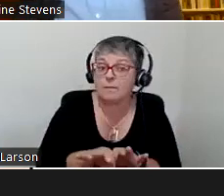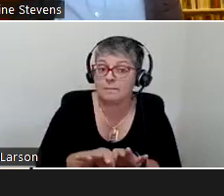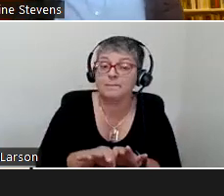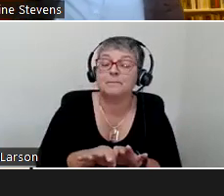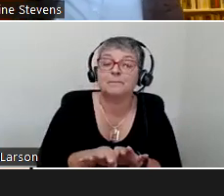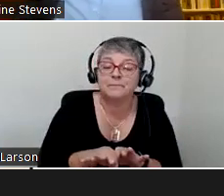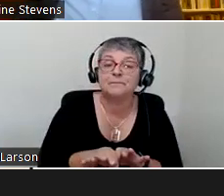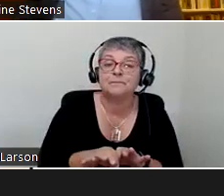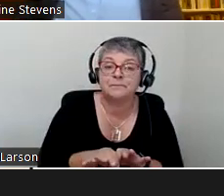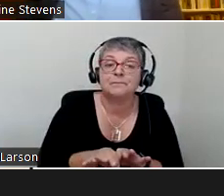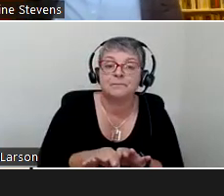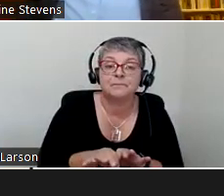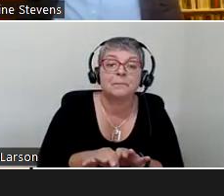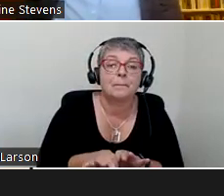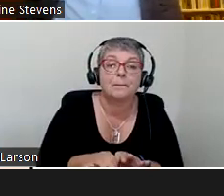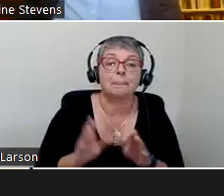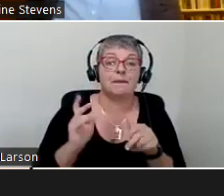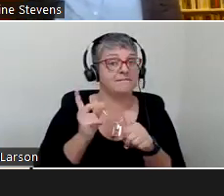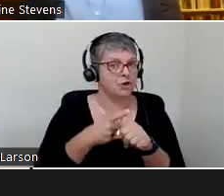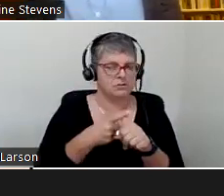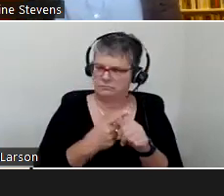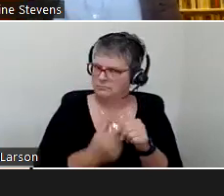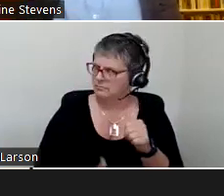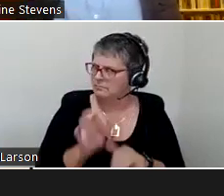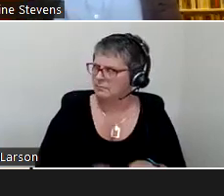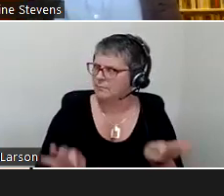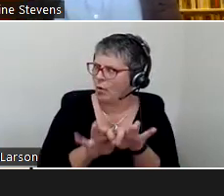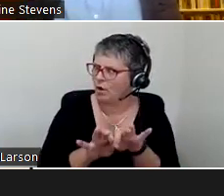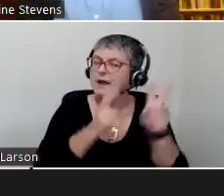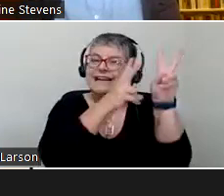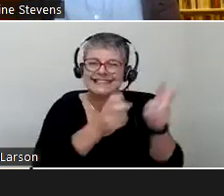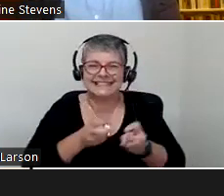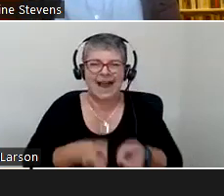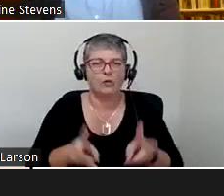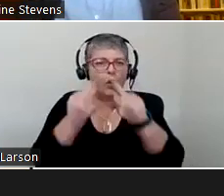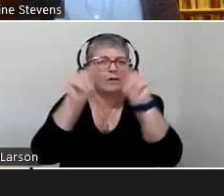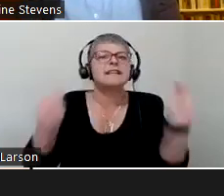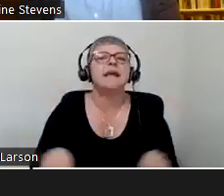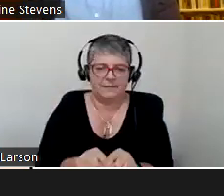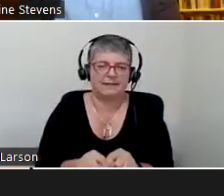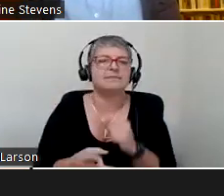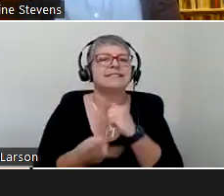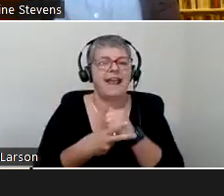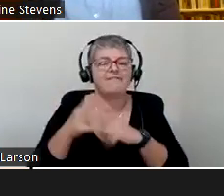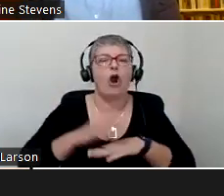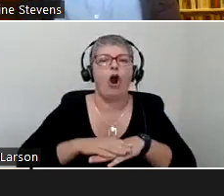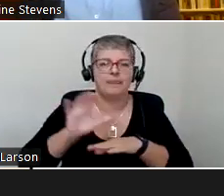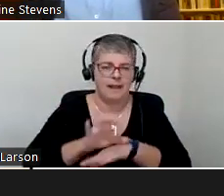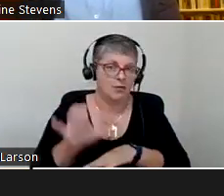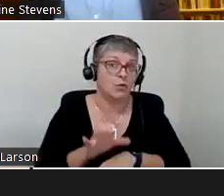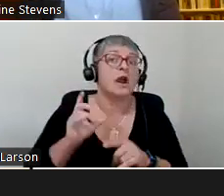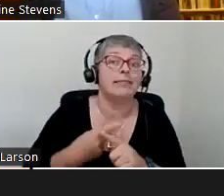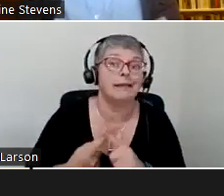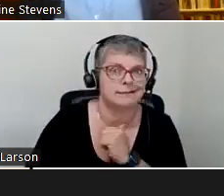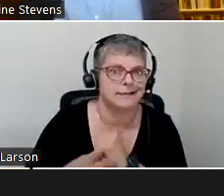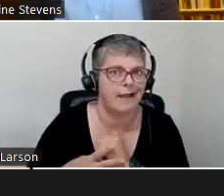So I'd say the first and most important thing to do is, of course, to download that template to your computer and save a copy of it.